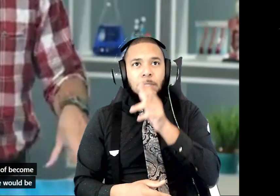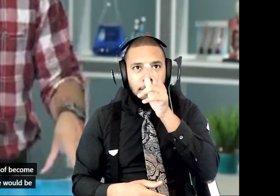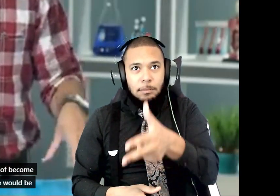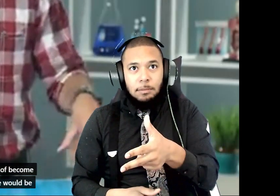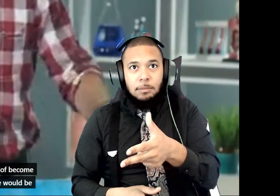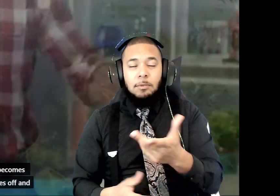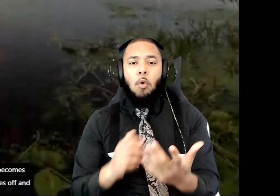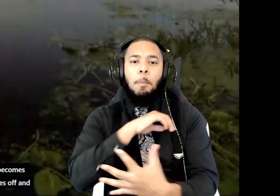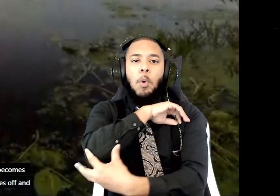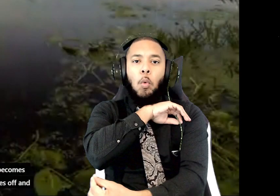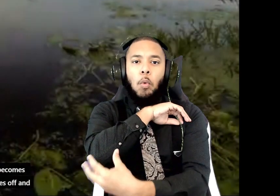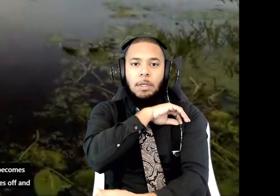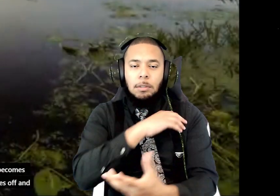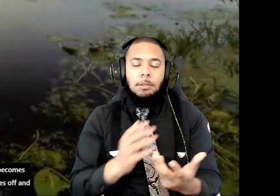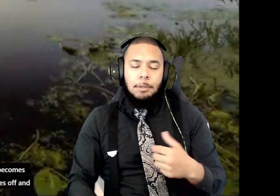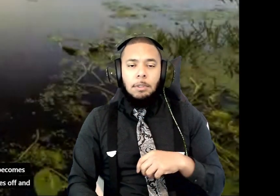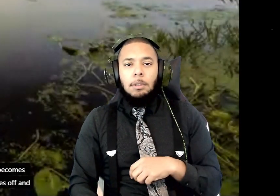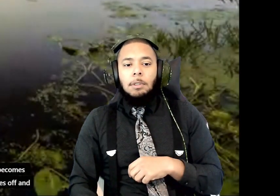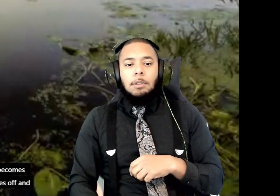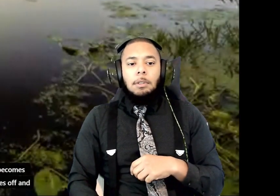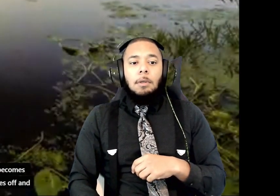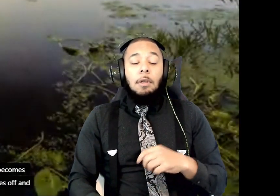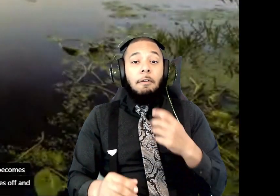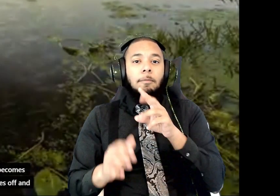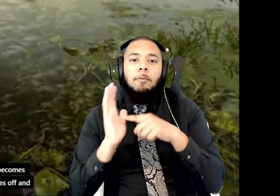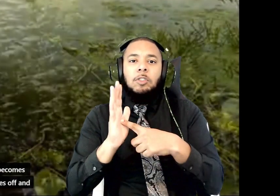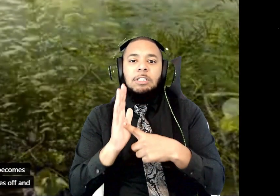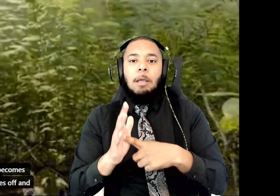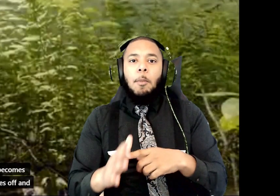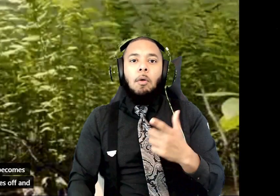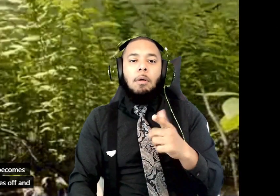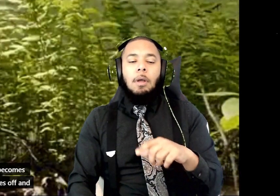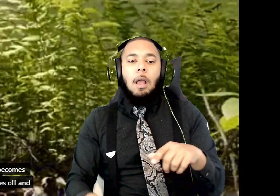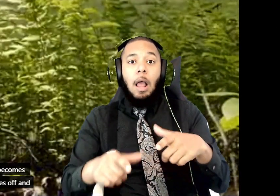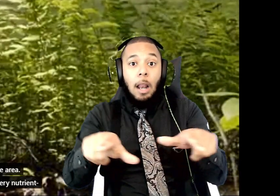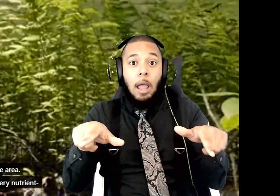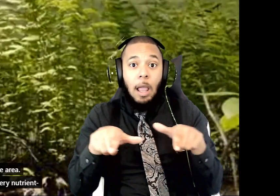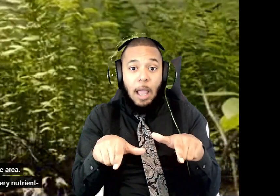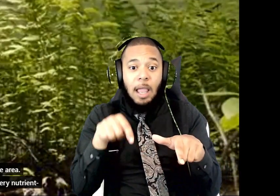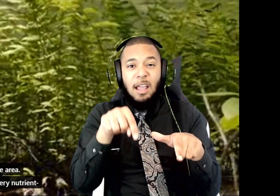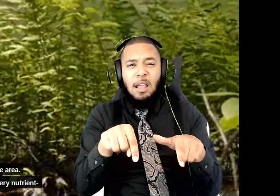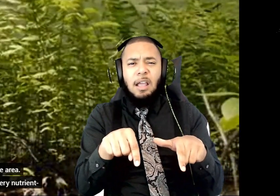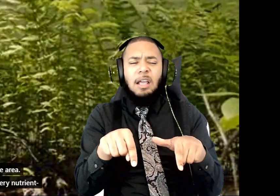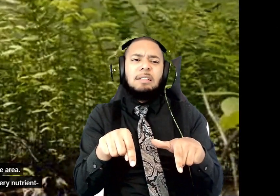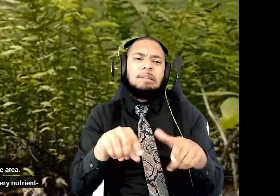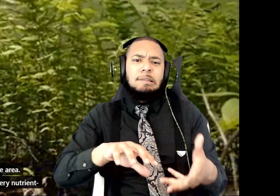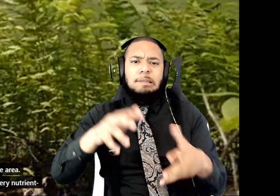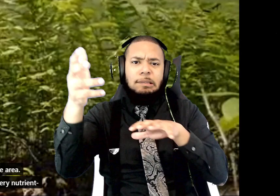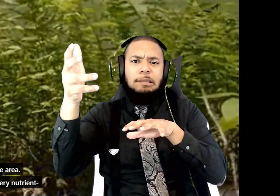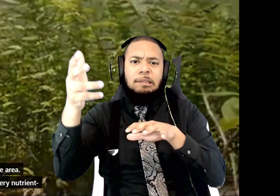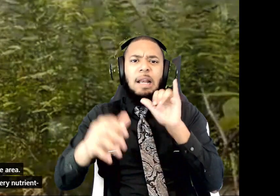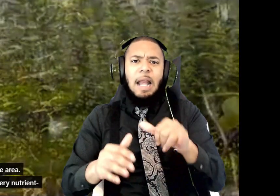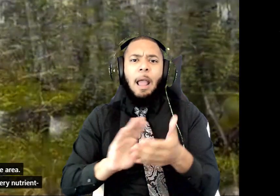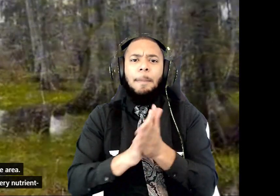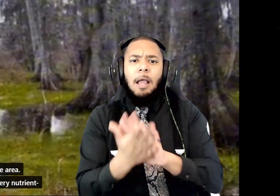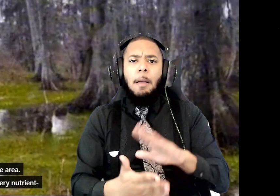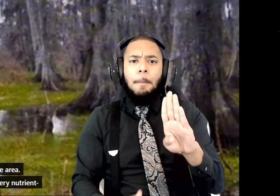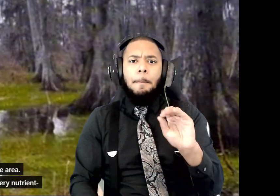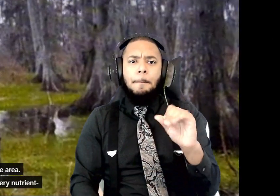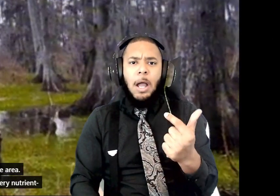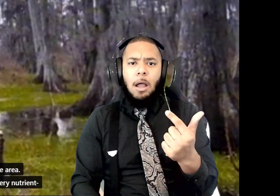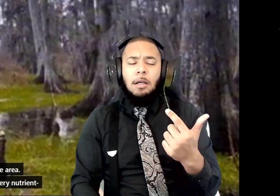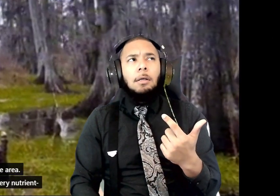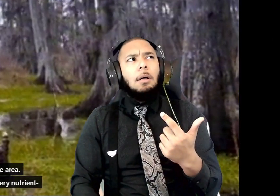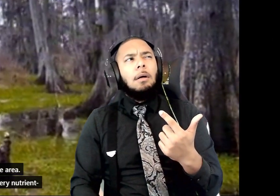One example would be if you have a lake that becomes unhealthy and that lake dies off and becomes like a bog type area. Bogs